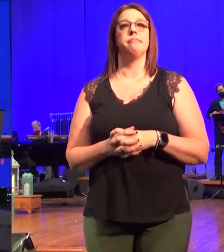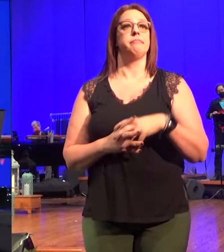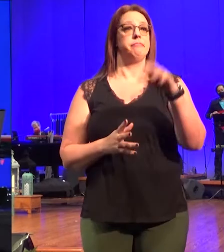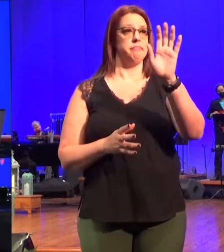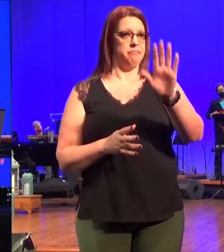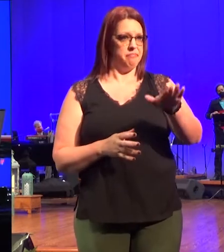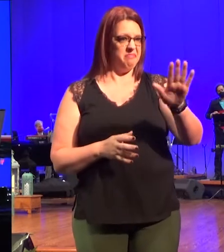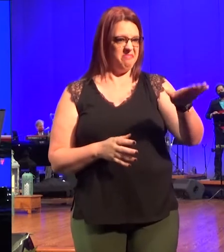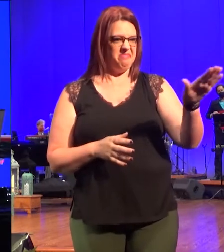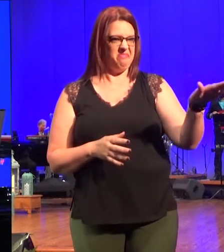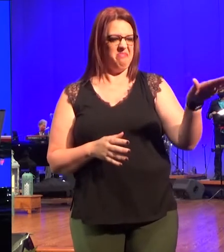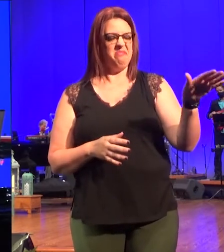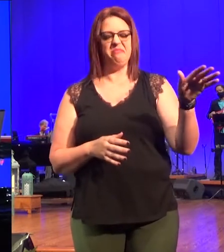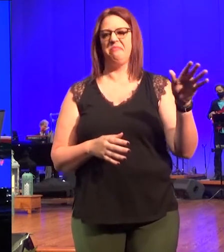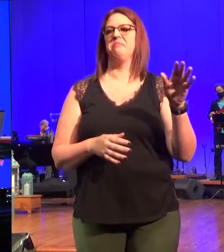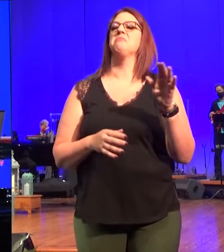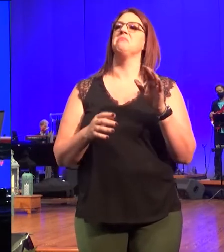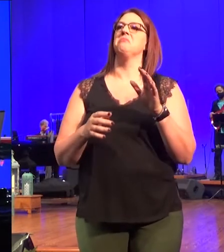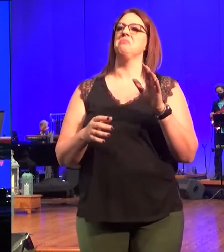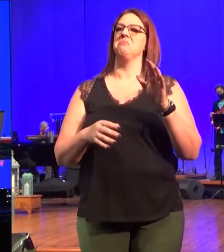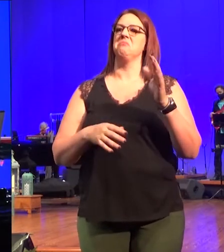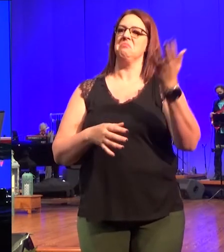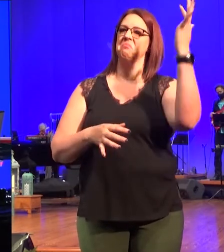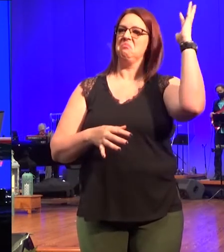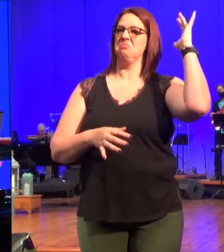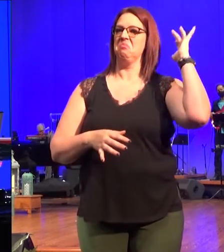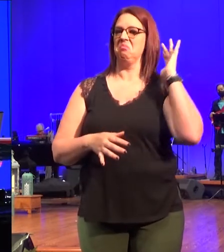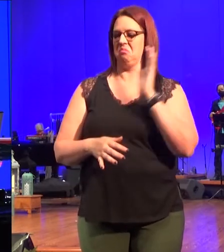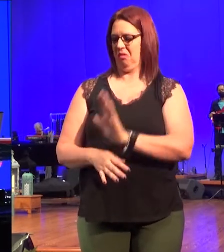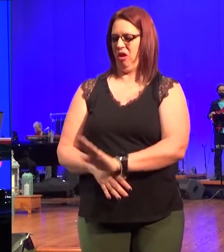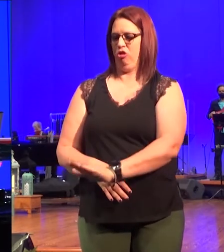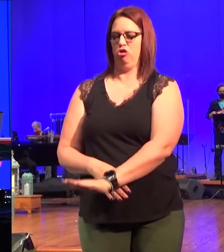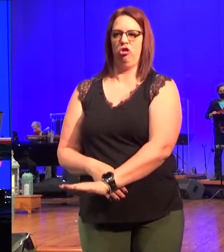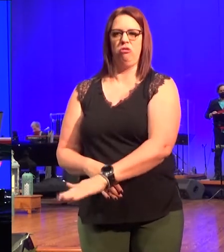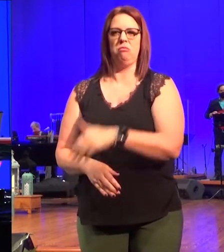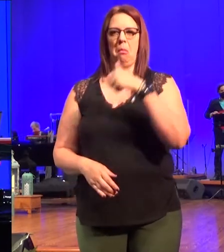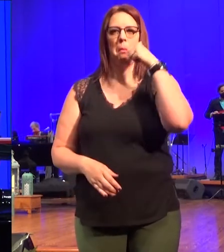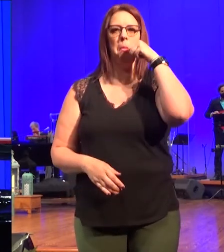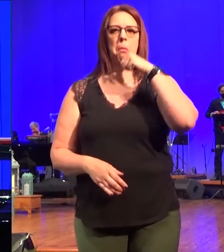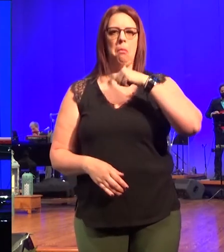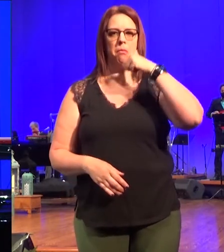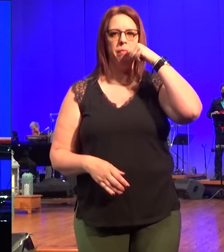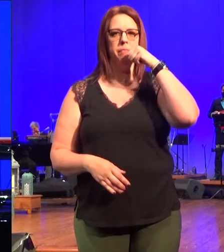There was a child named Bernadette.